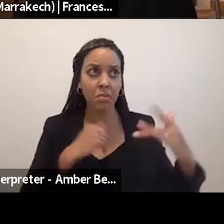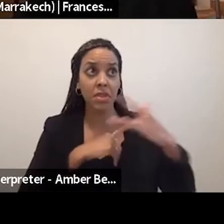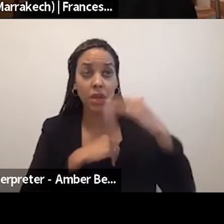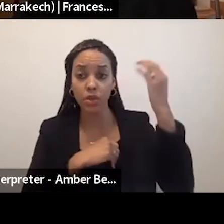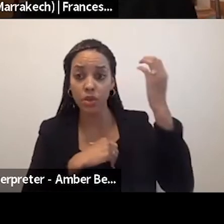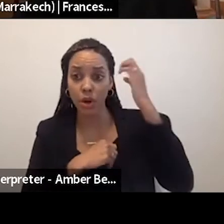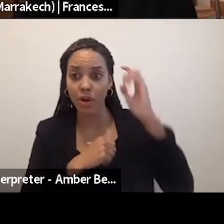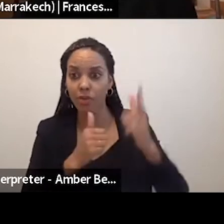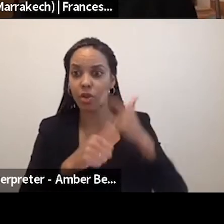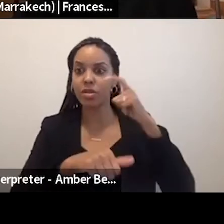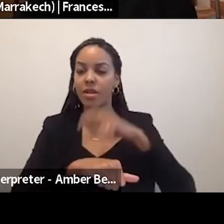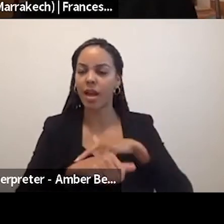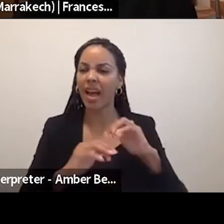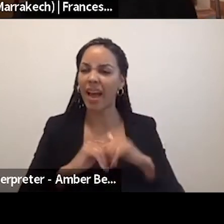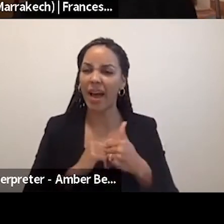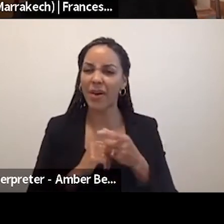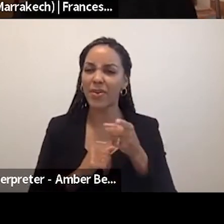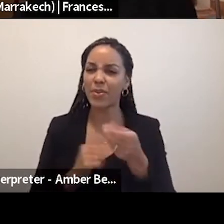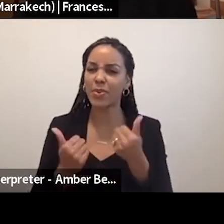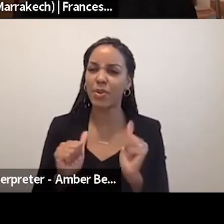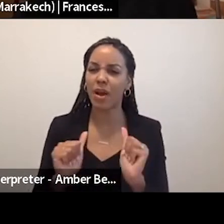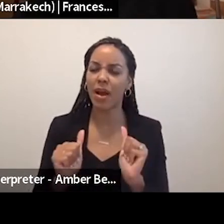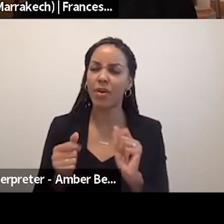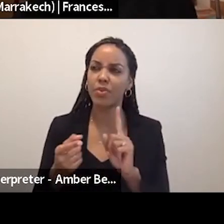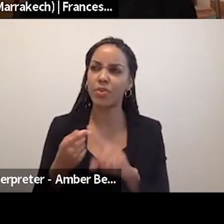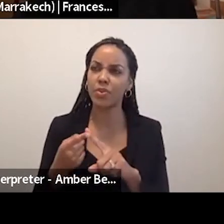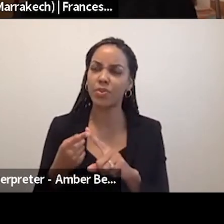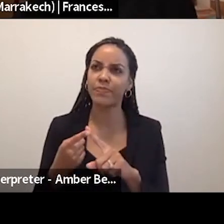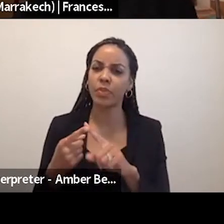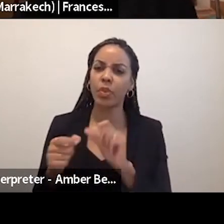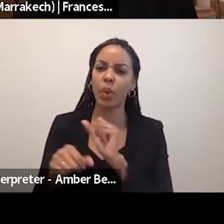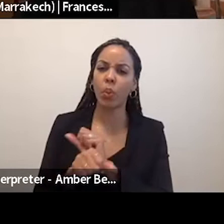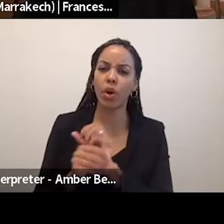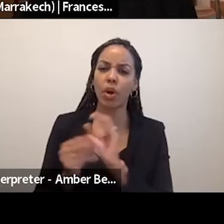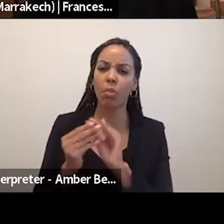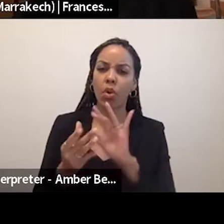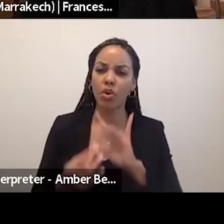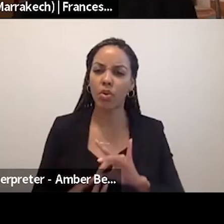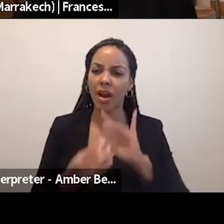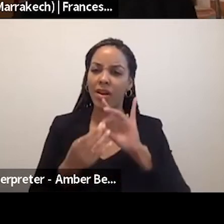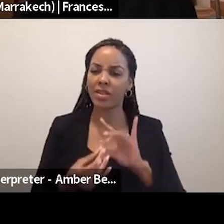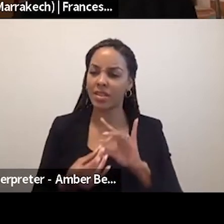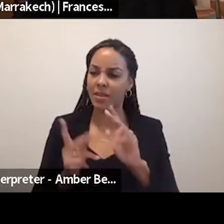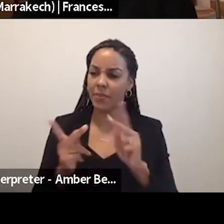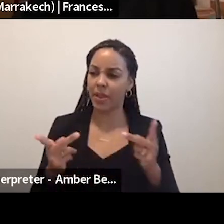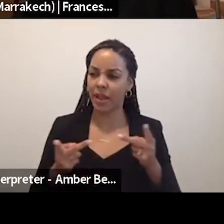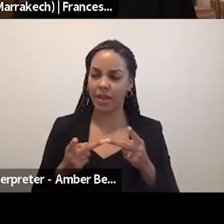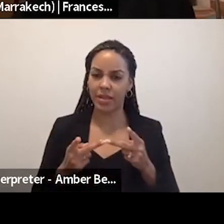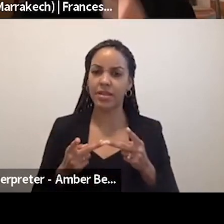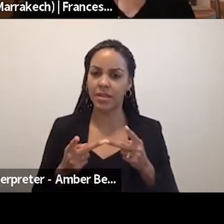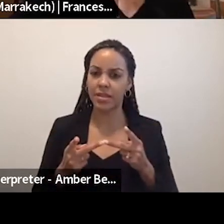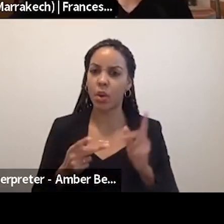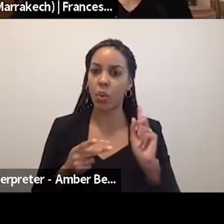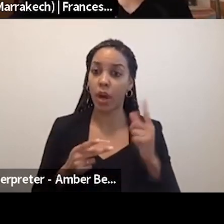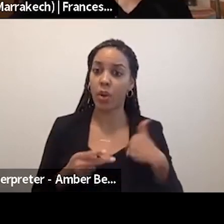Like, how do you, try to work in a bit more of a grounded and connected place to where we are and what the issues are